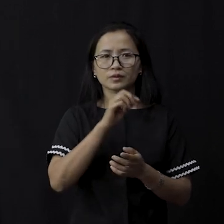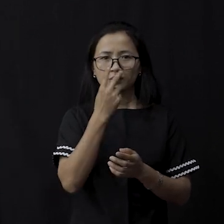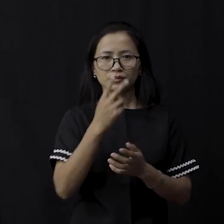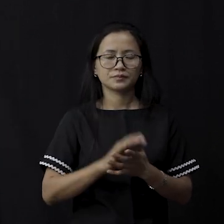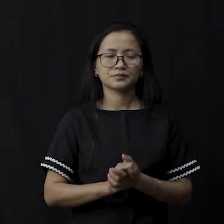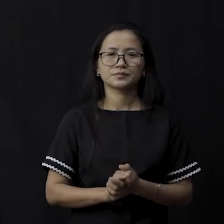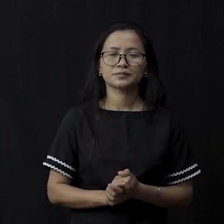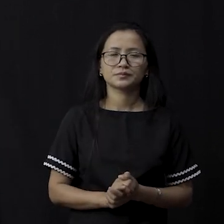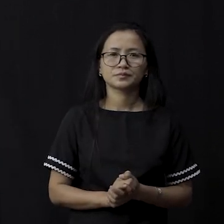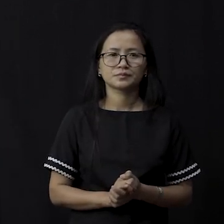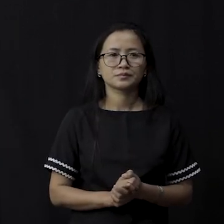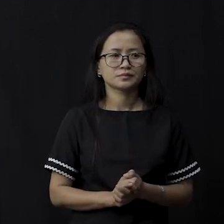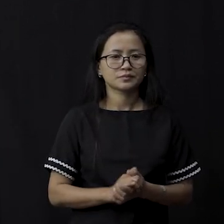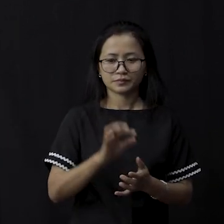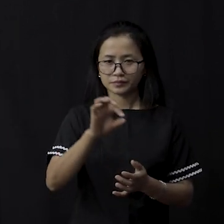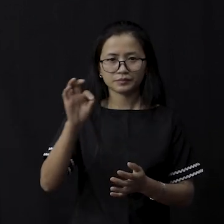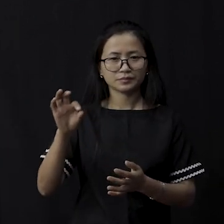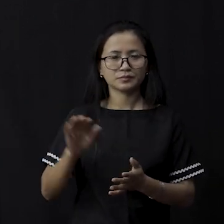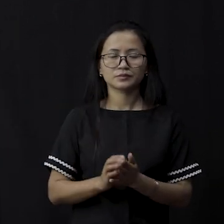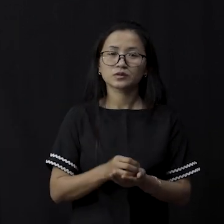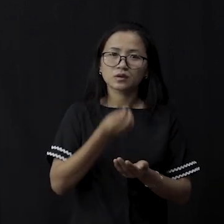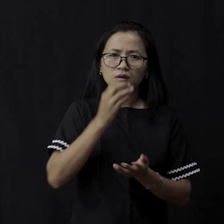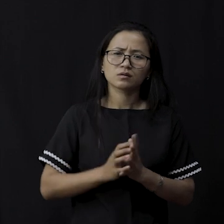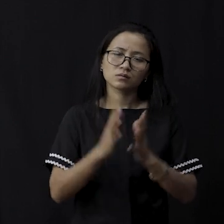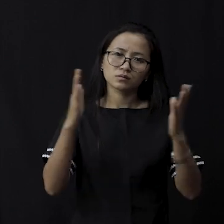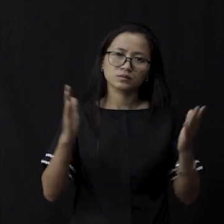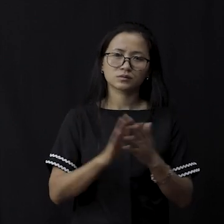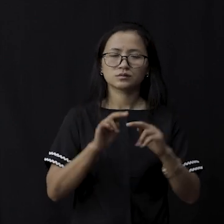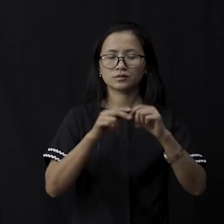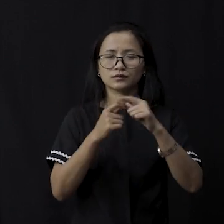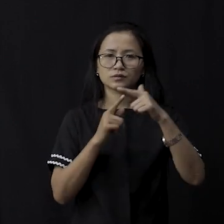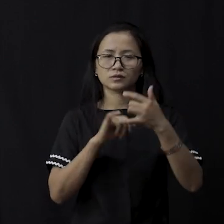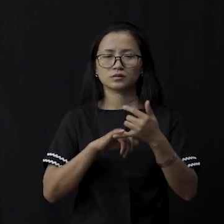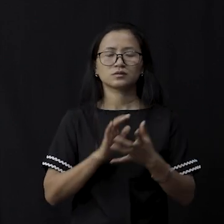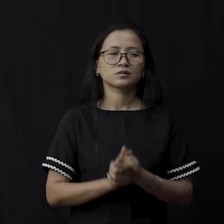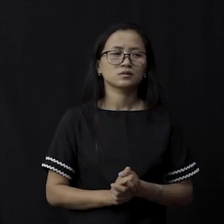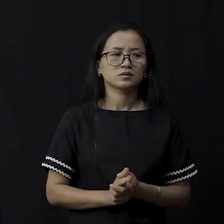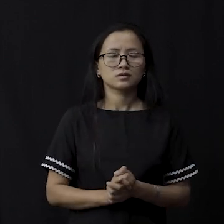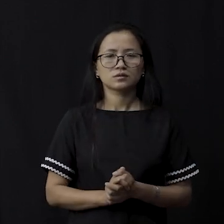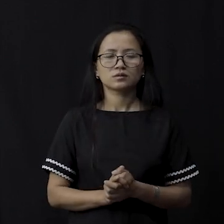oil, all these food items are rich in fats.